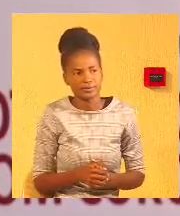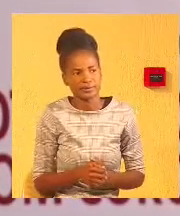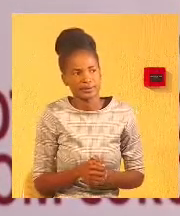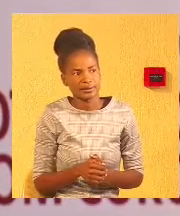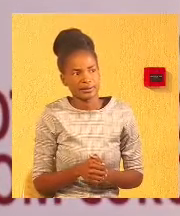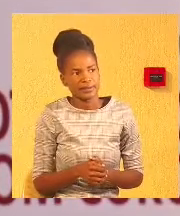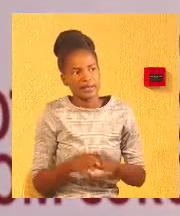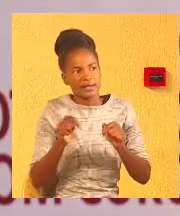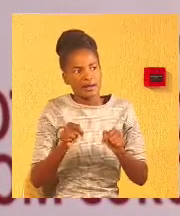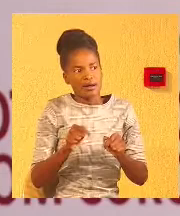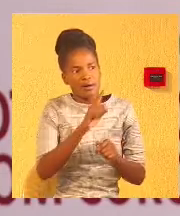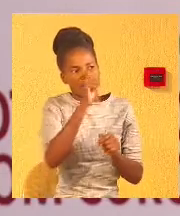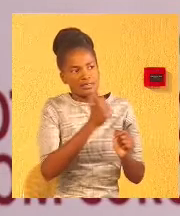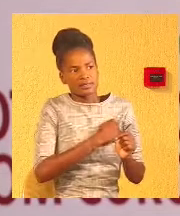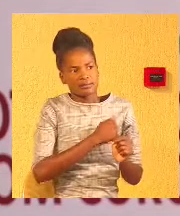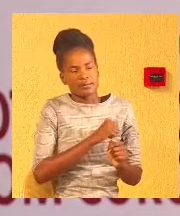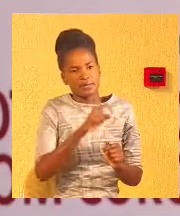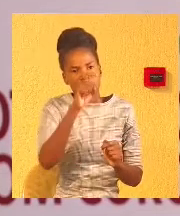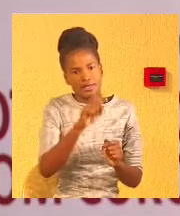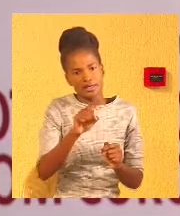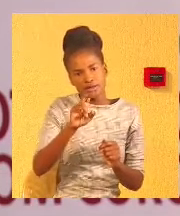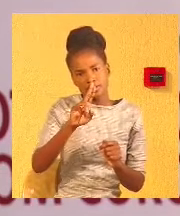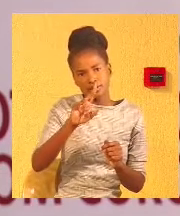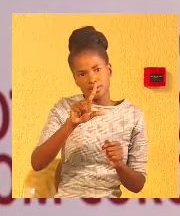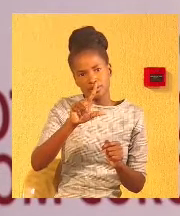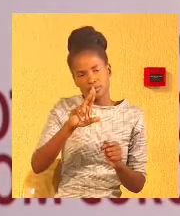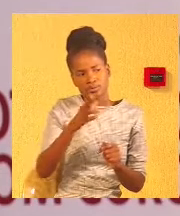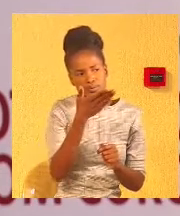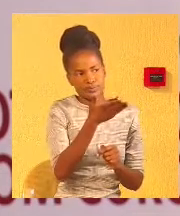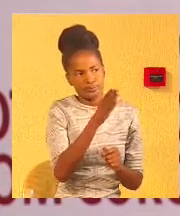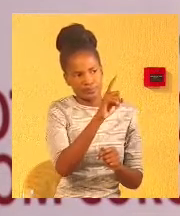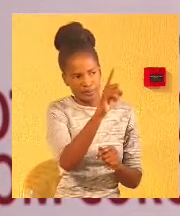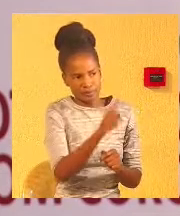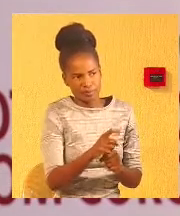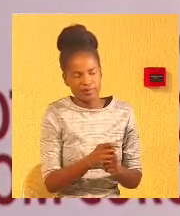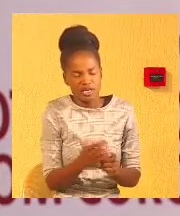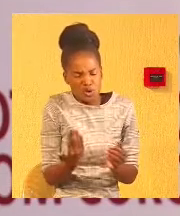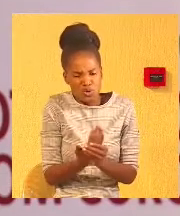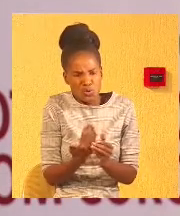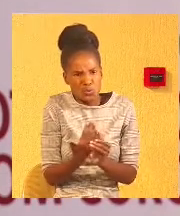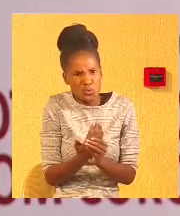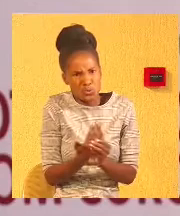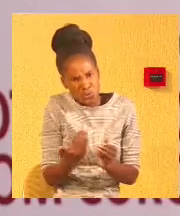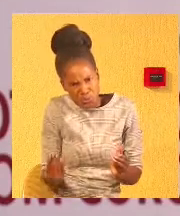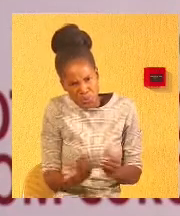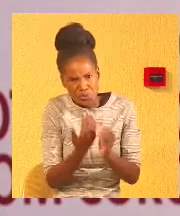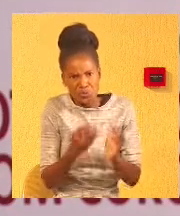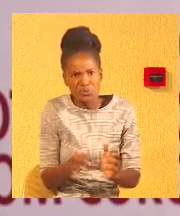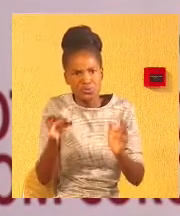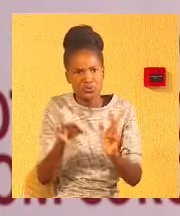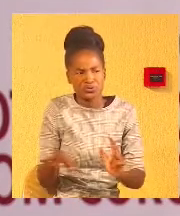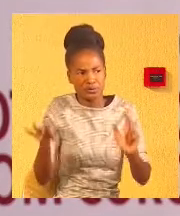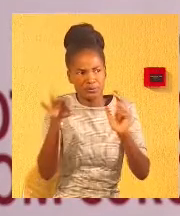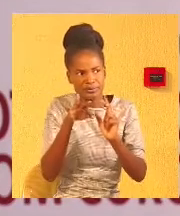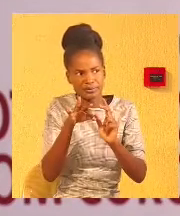Ms. Kulu. The question is really around their emerging farmers who, of course, as Mr. Misika has alluded